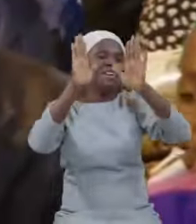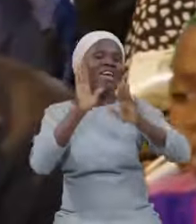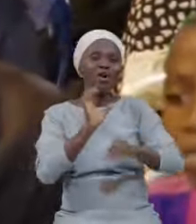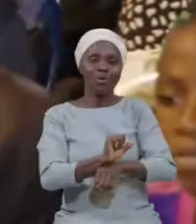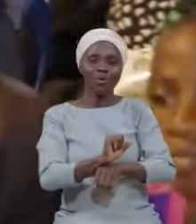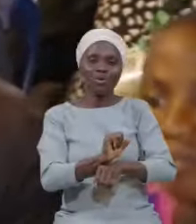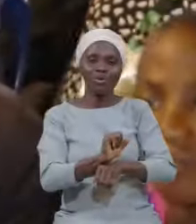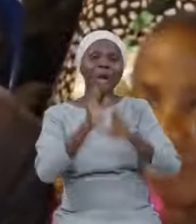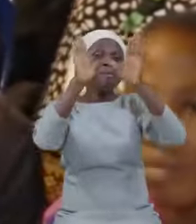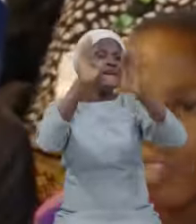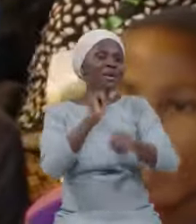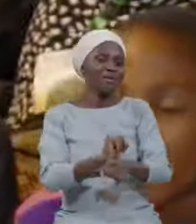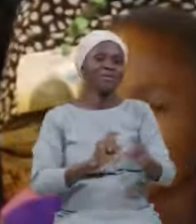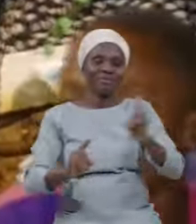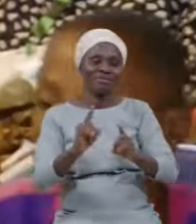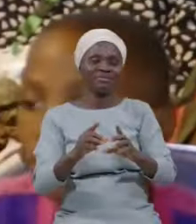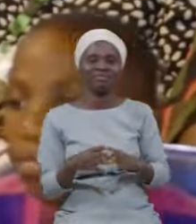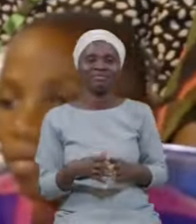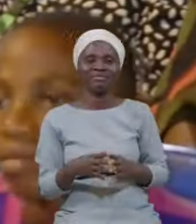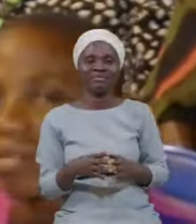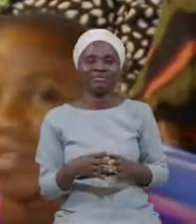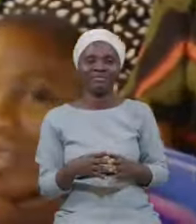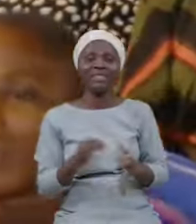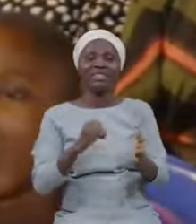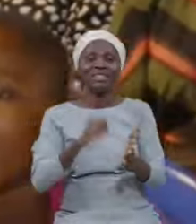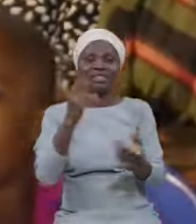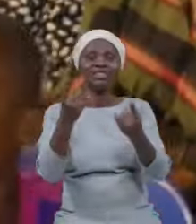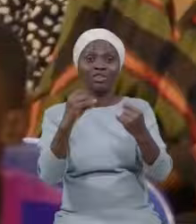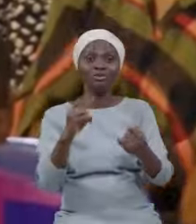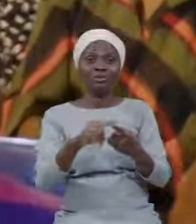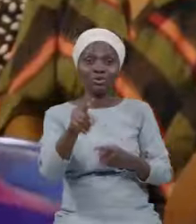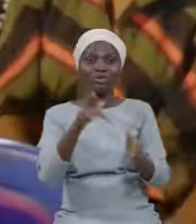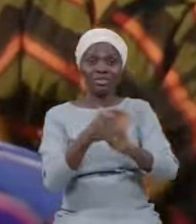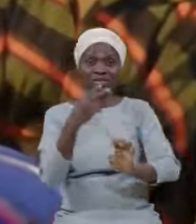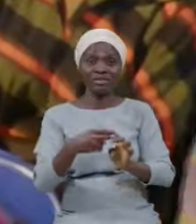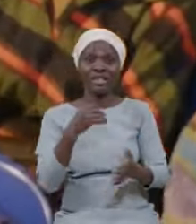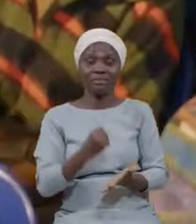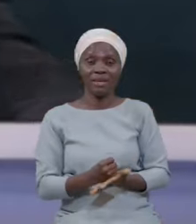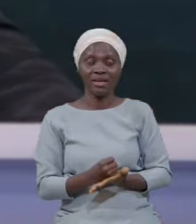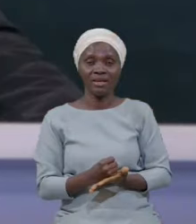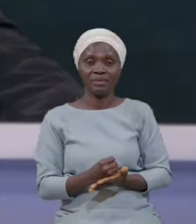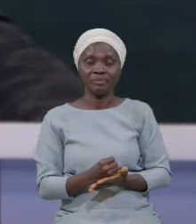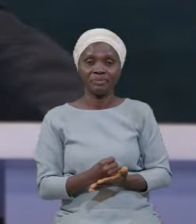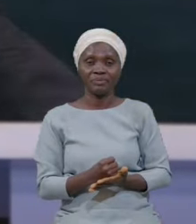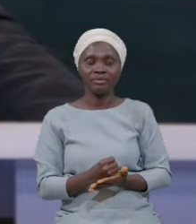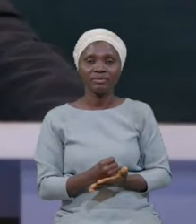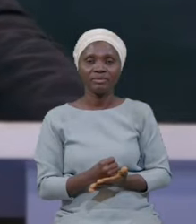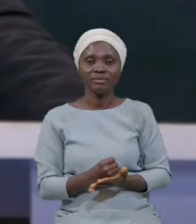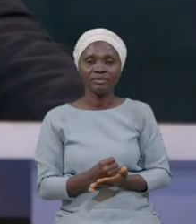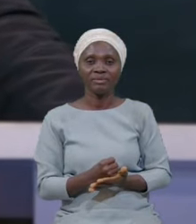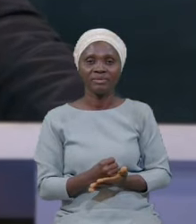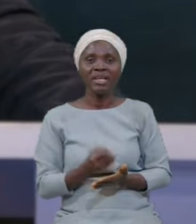Miracle. It is coming in Jesus' name. Miracle. There's a sure,